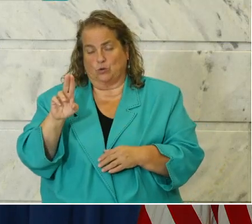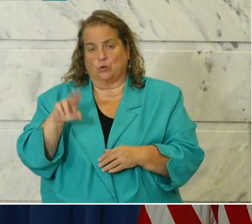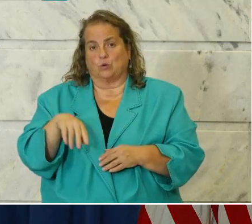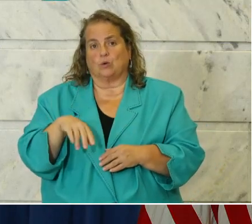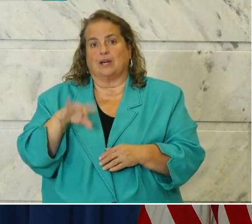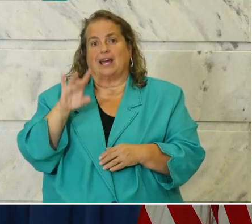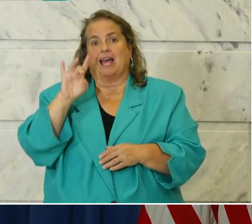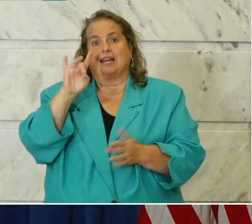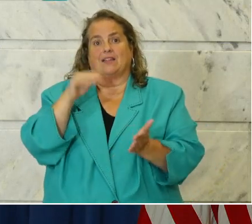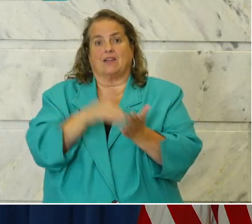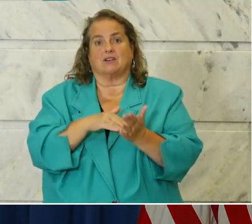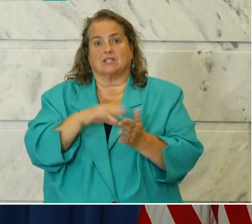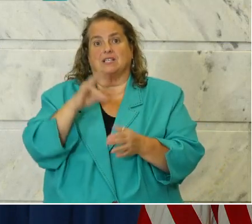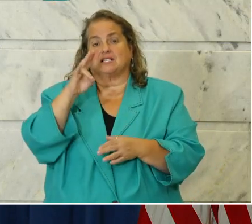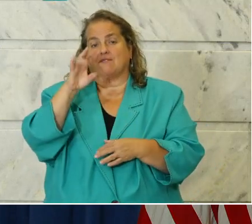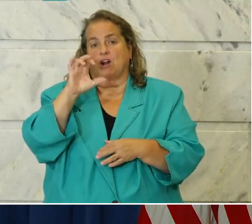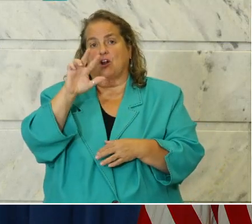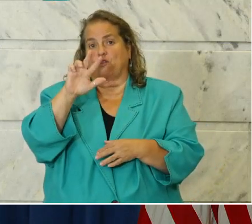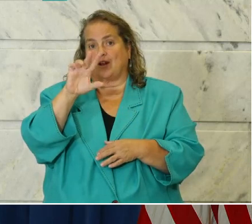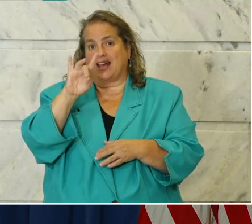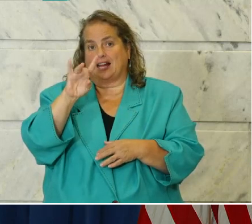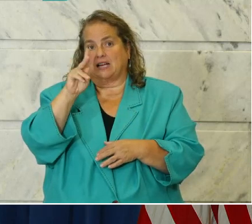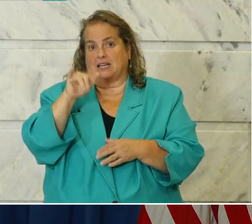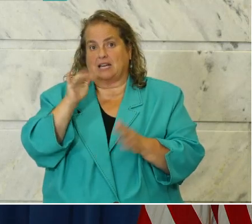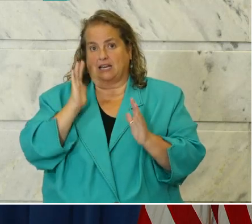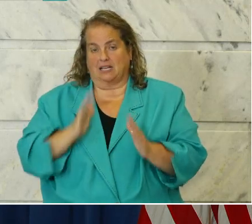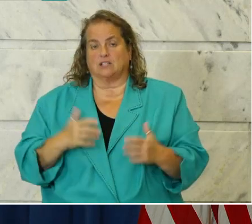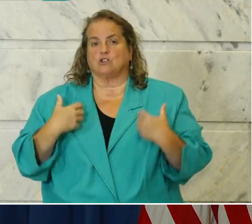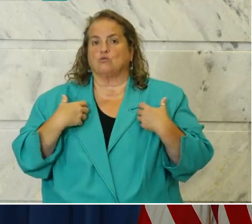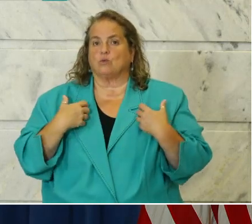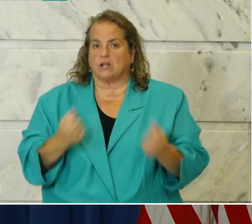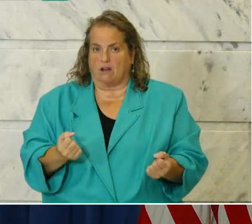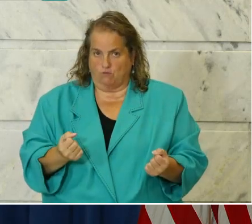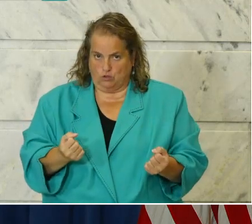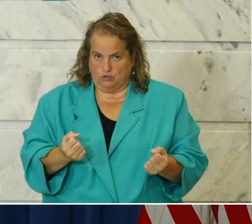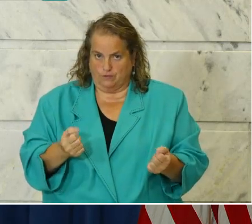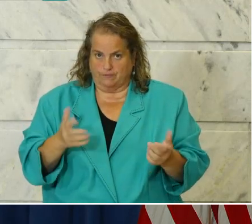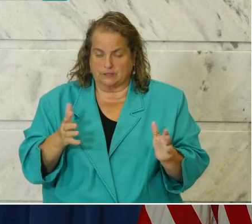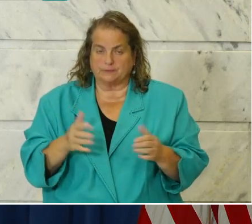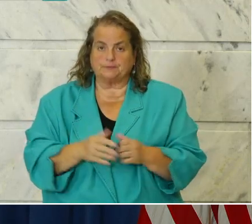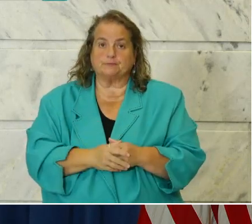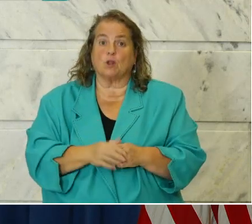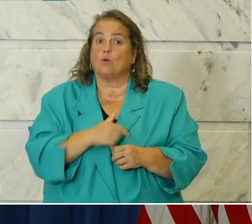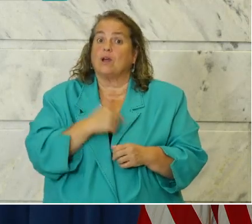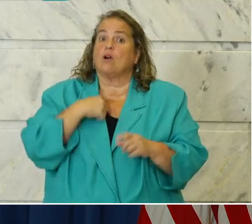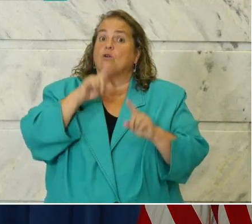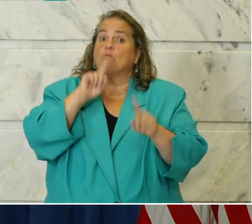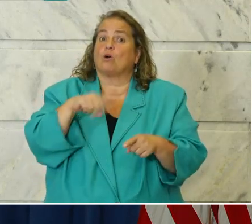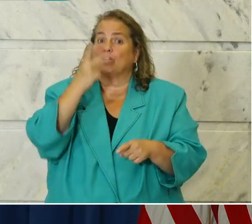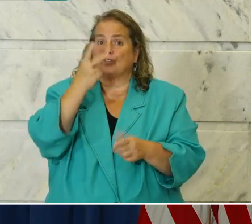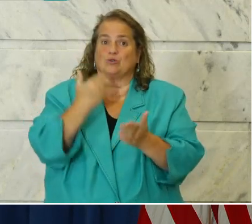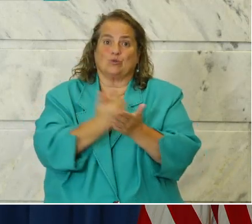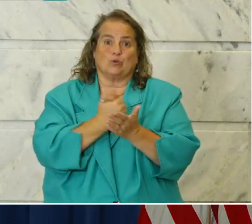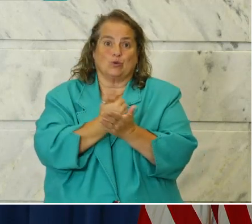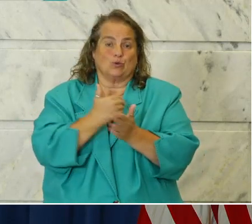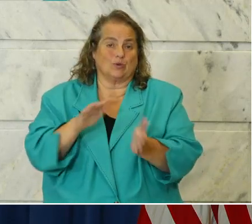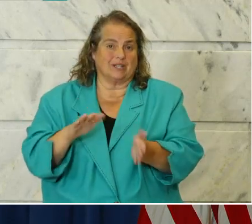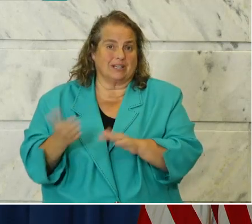least 8,738 Kentuckians have recovered. We're reporting 2 new deaths due